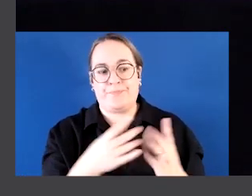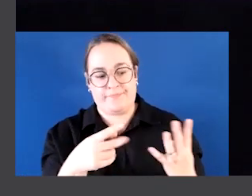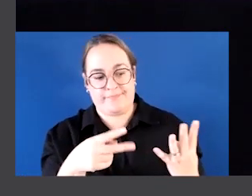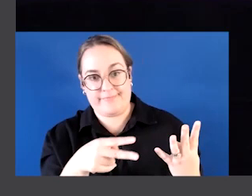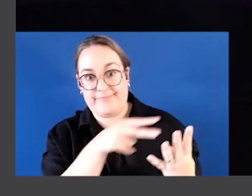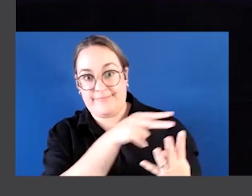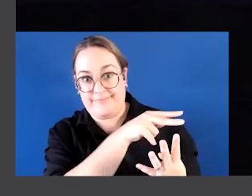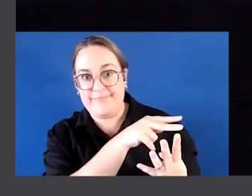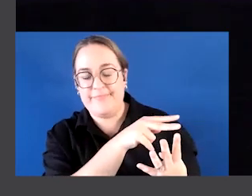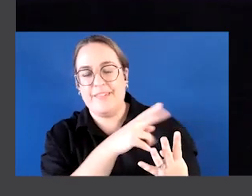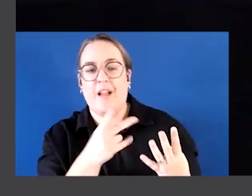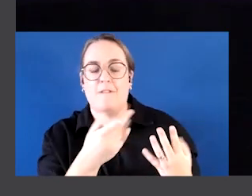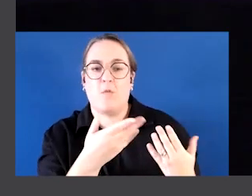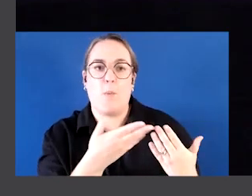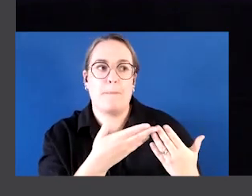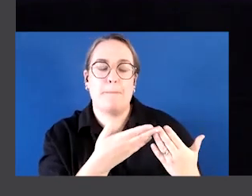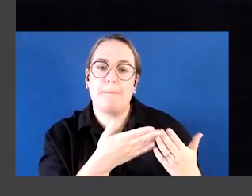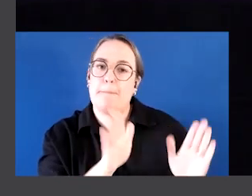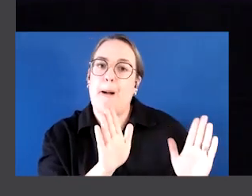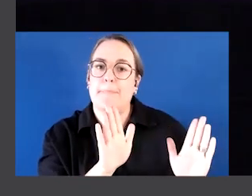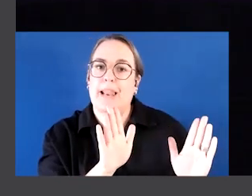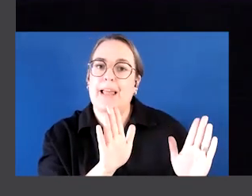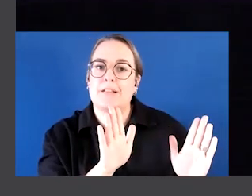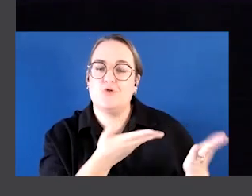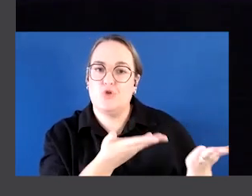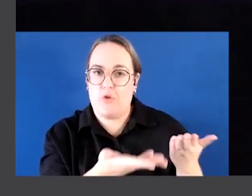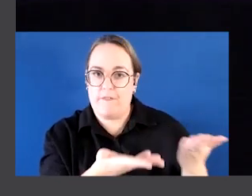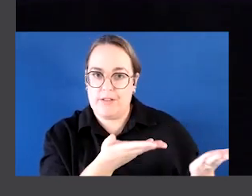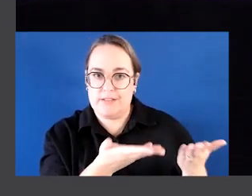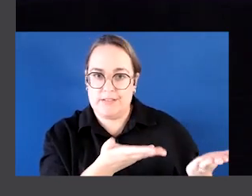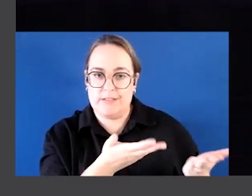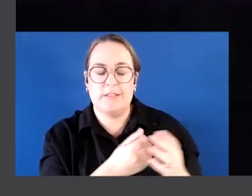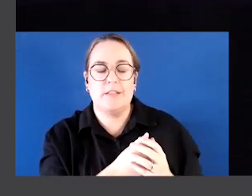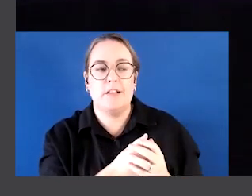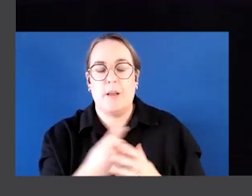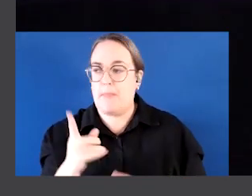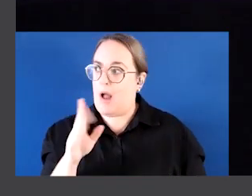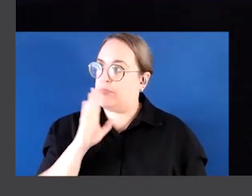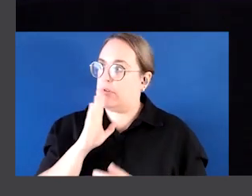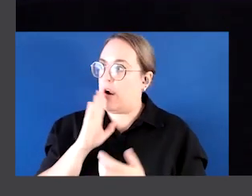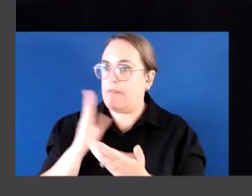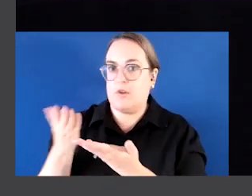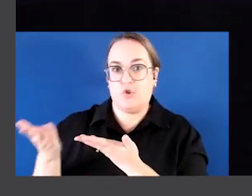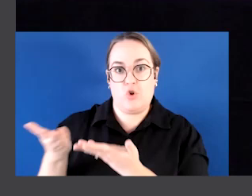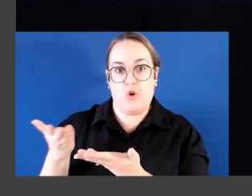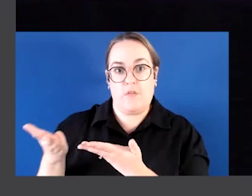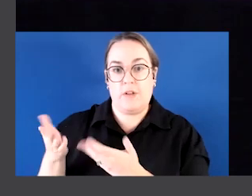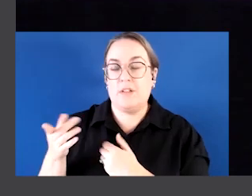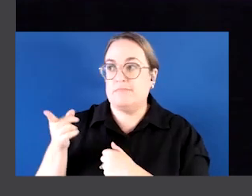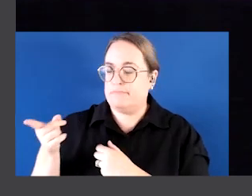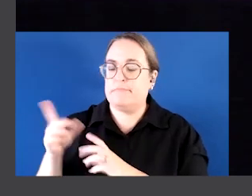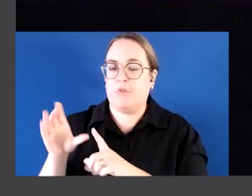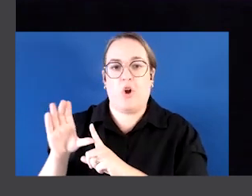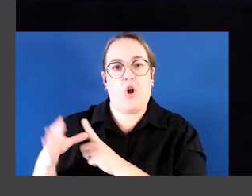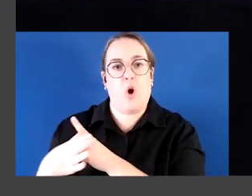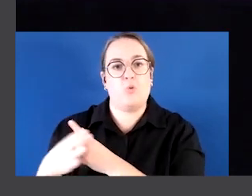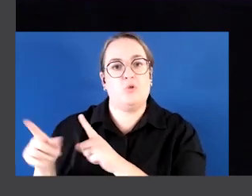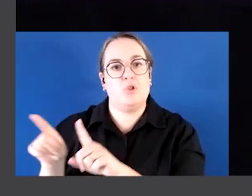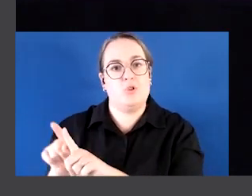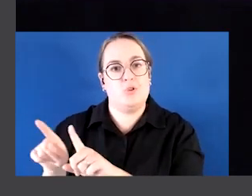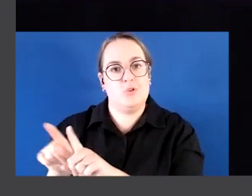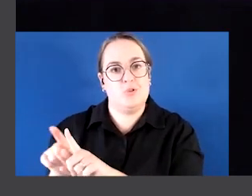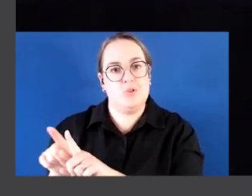culture in the public sector, maybe it's in the private sector culture, those that work with us. I think that can't be